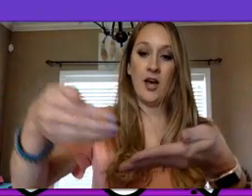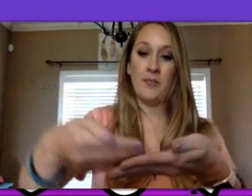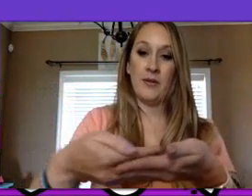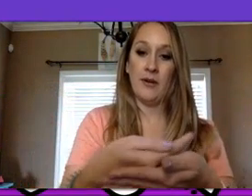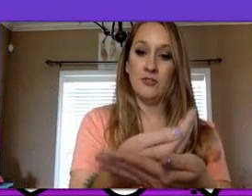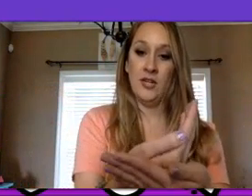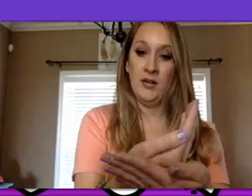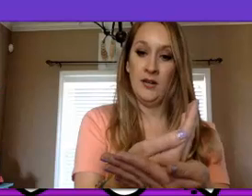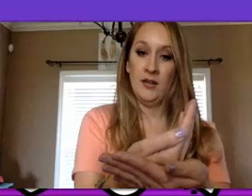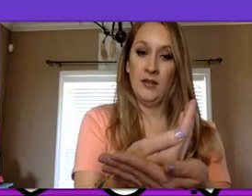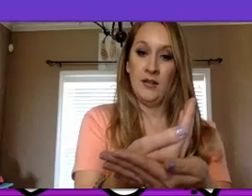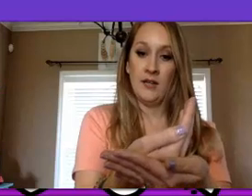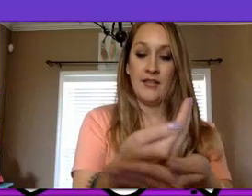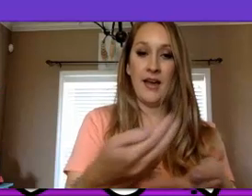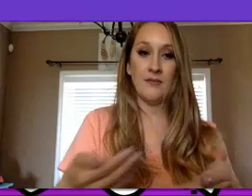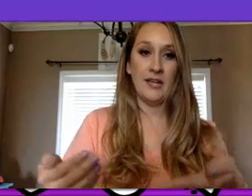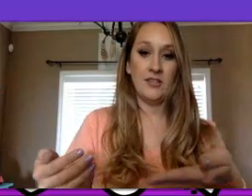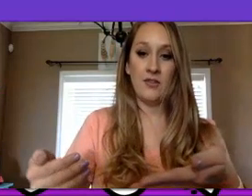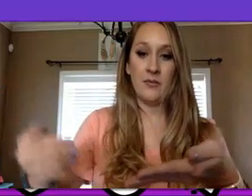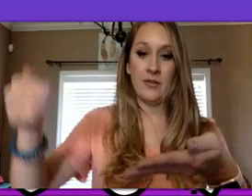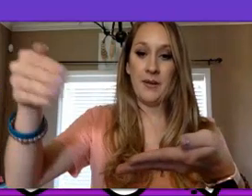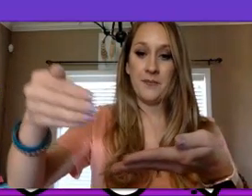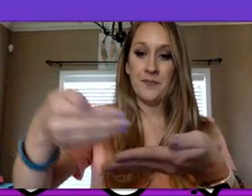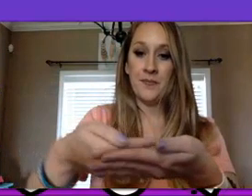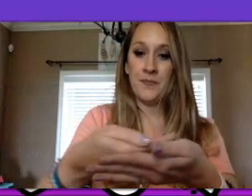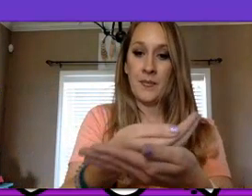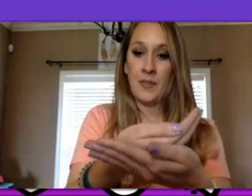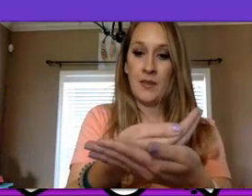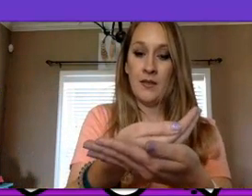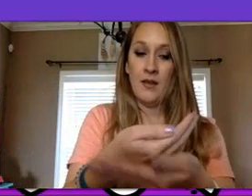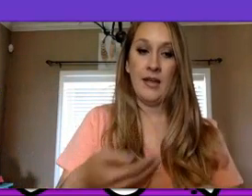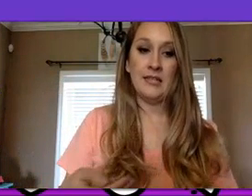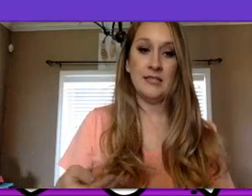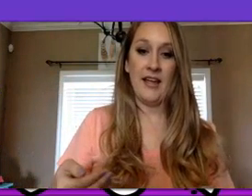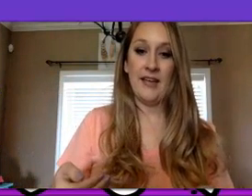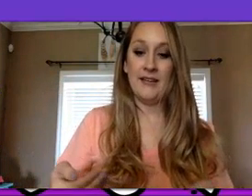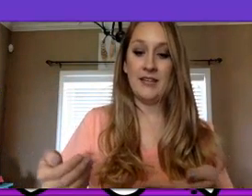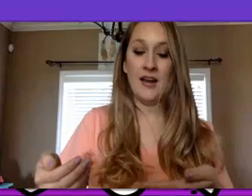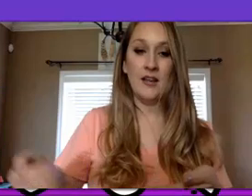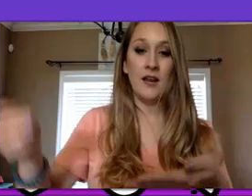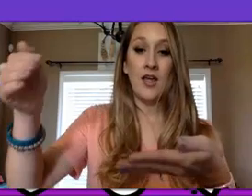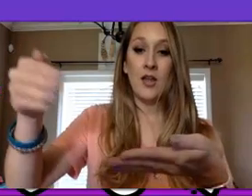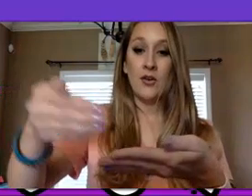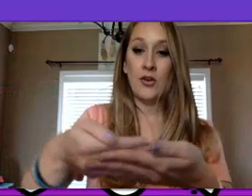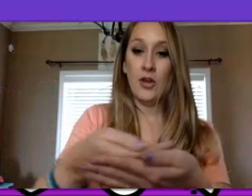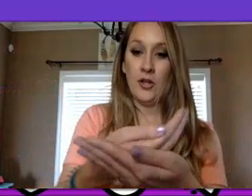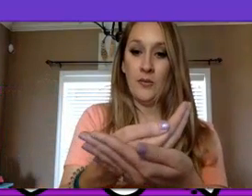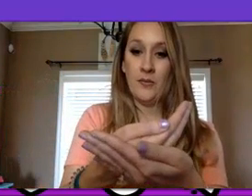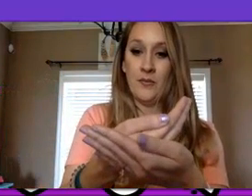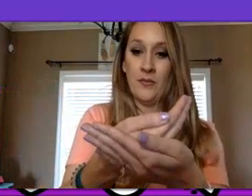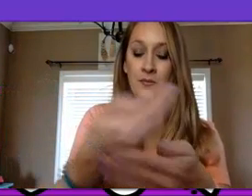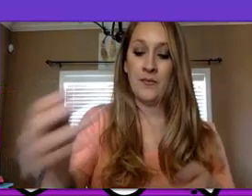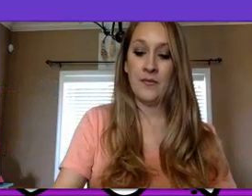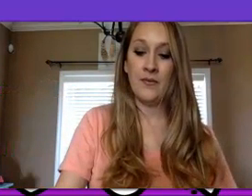like a cupping motion, like that. Okay, so do that with me. And say it and sign it,